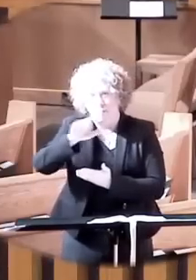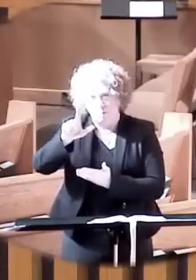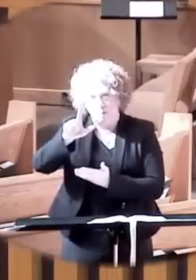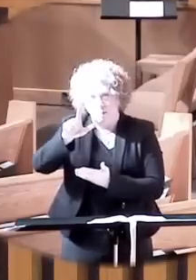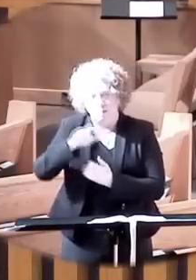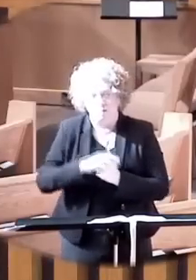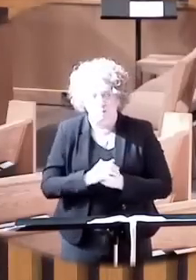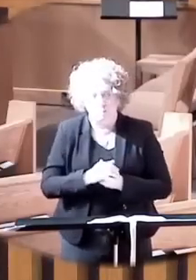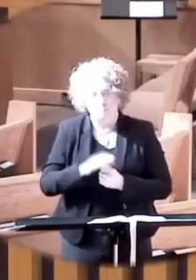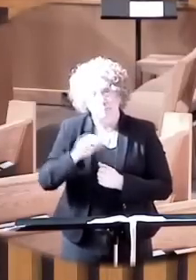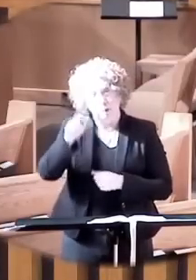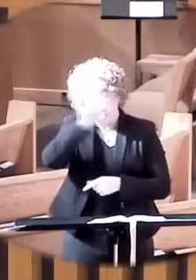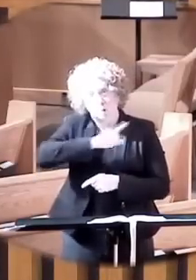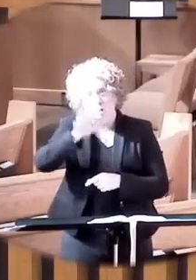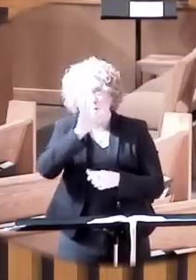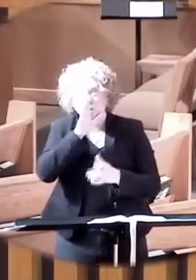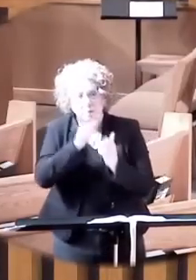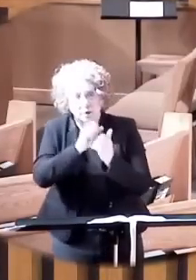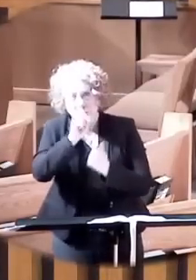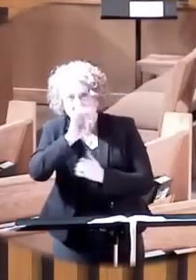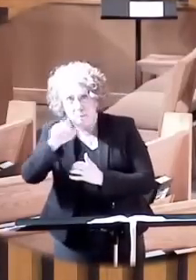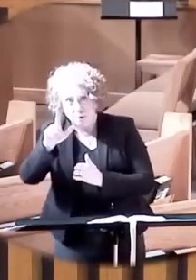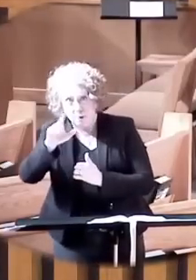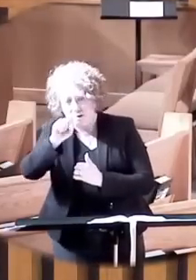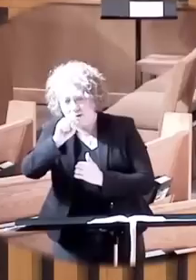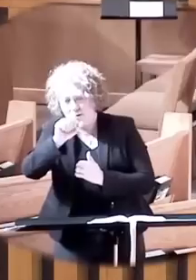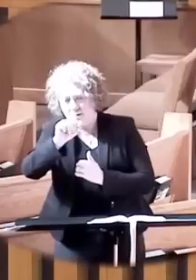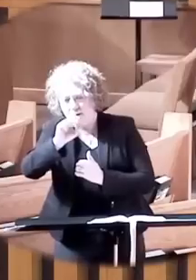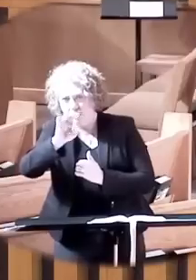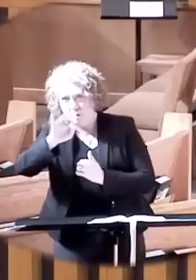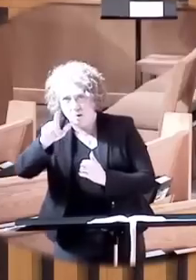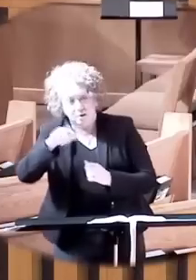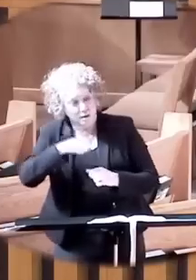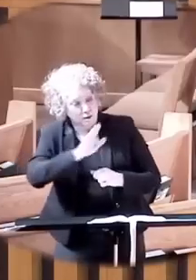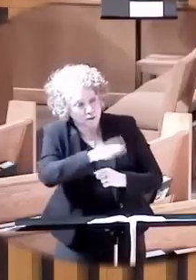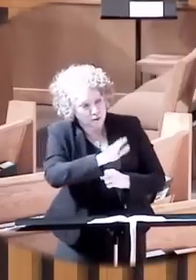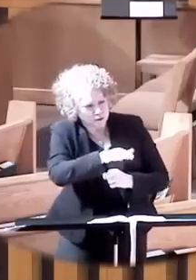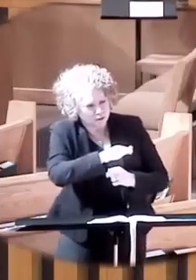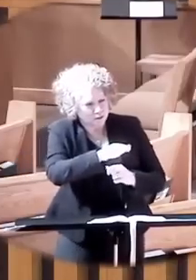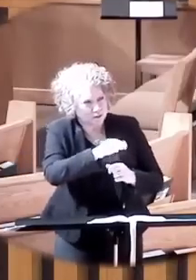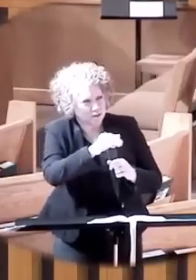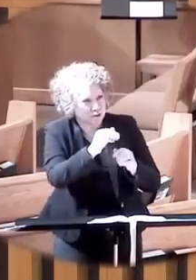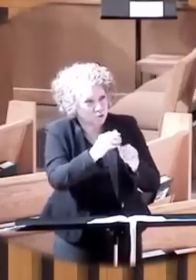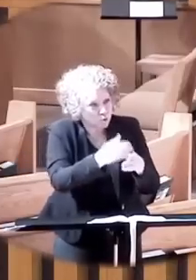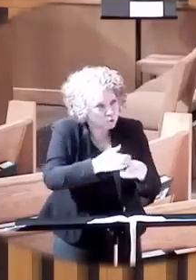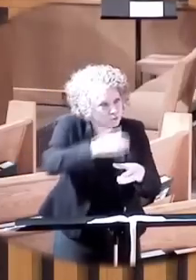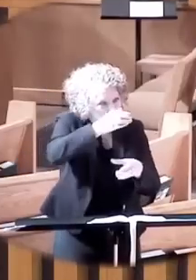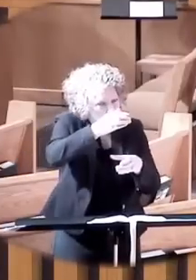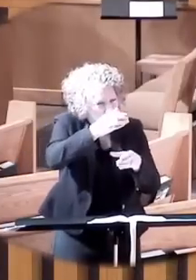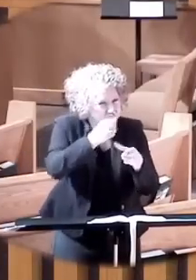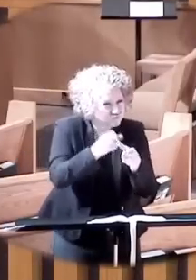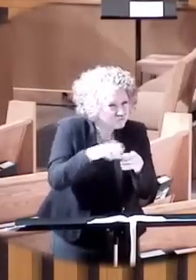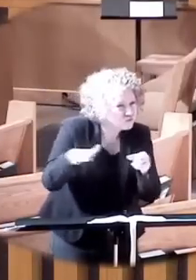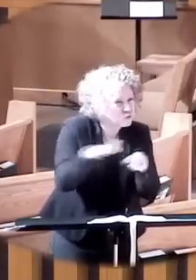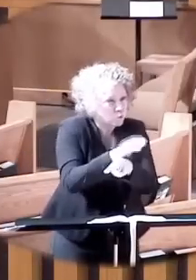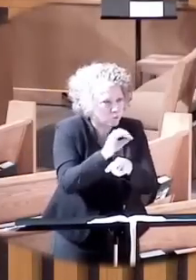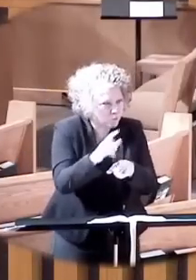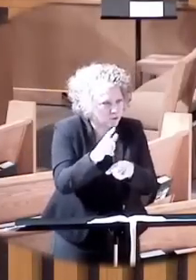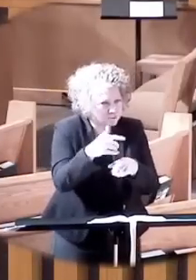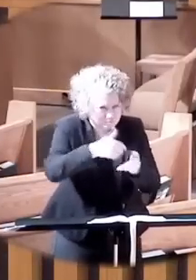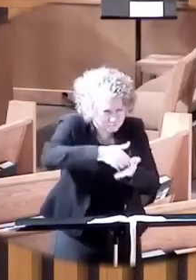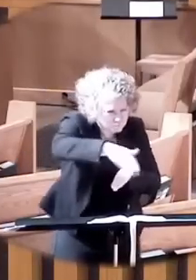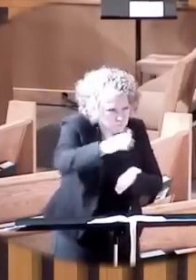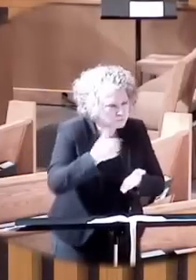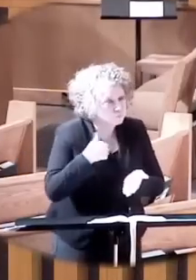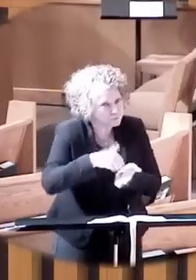The Lord said to Samuel, "Fill your horn with oil and be on your way. I am sending you to Jesse